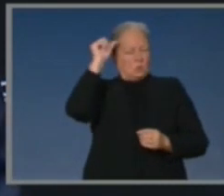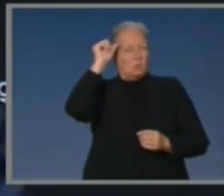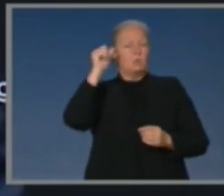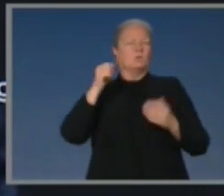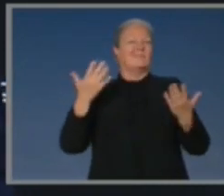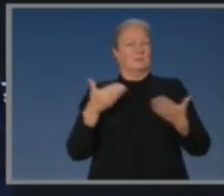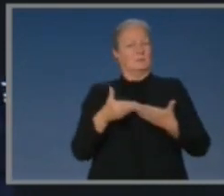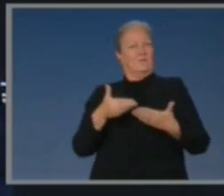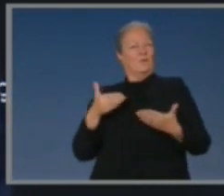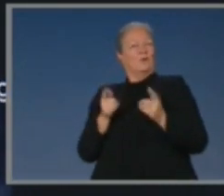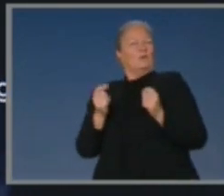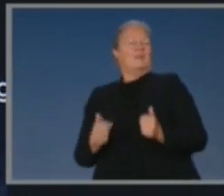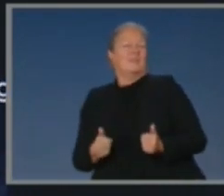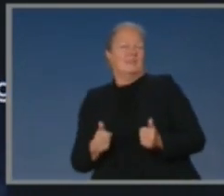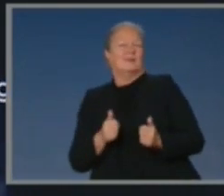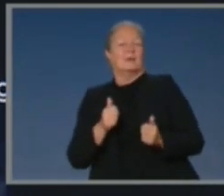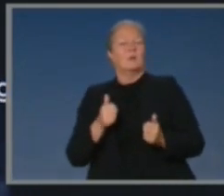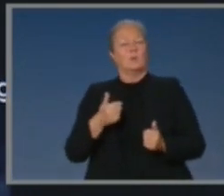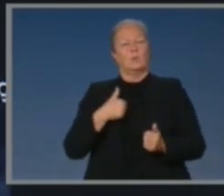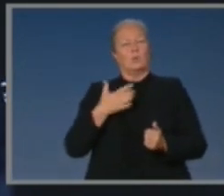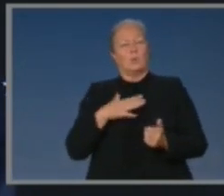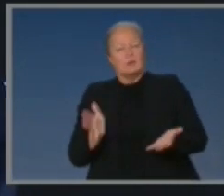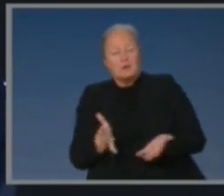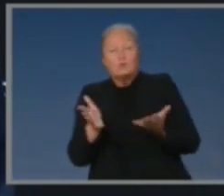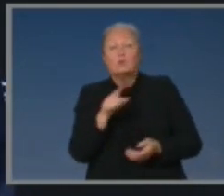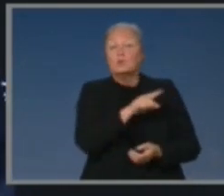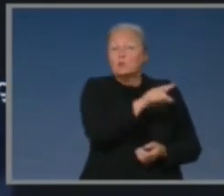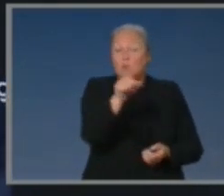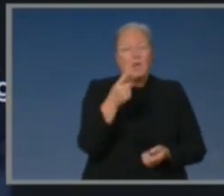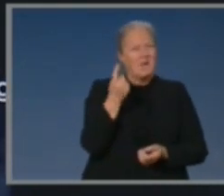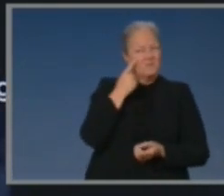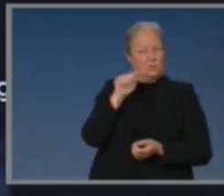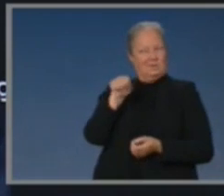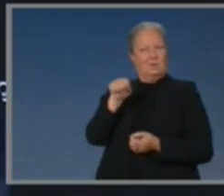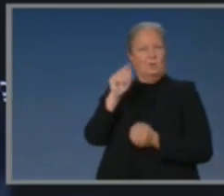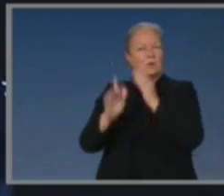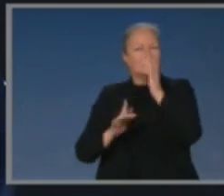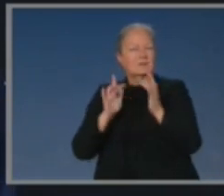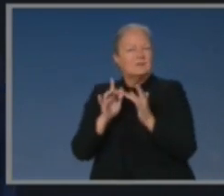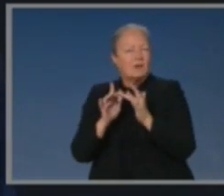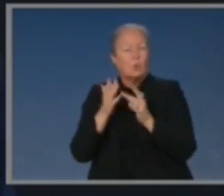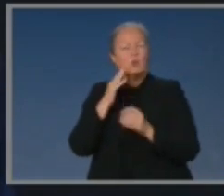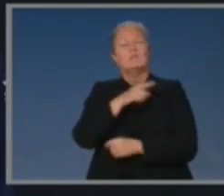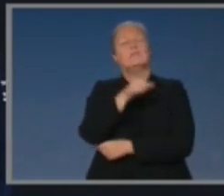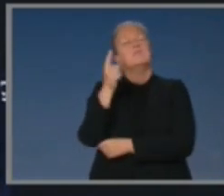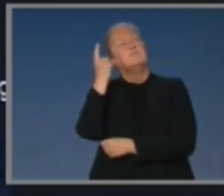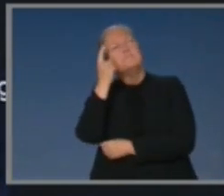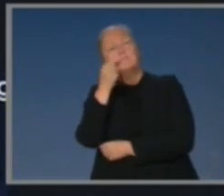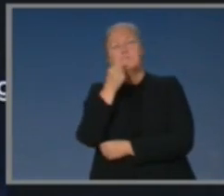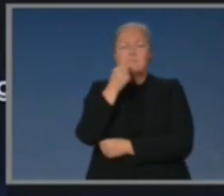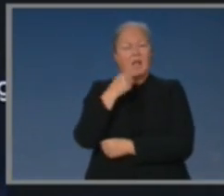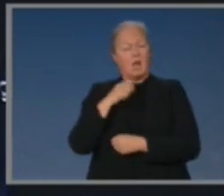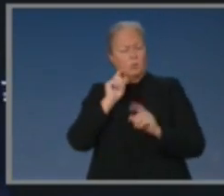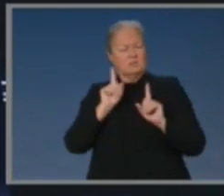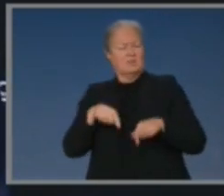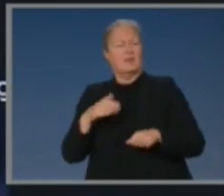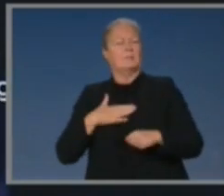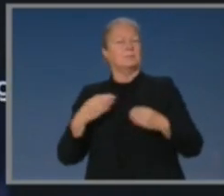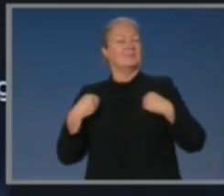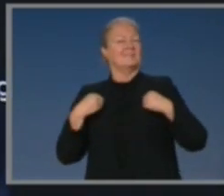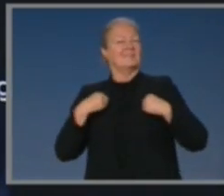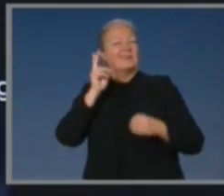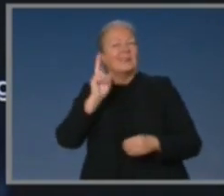obviously encourage people to get onto that website as they go about reopening their businesses so that they can get a very thoroughgoing head start as to how to do